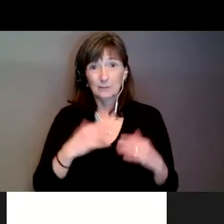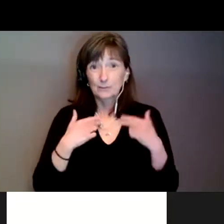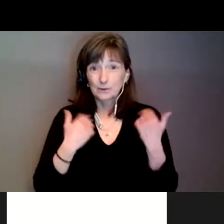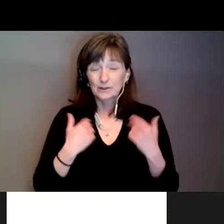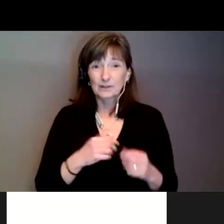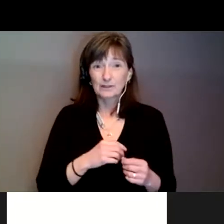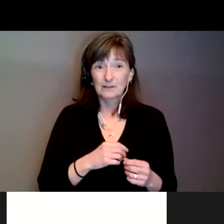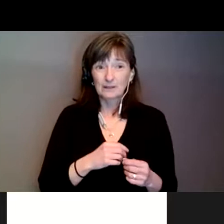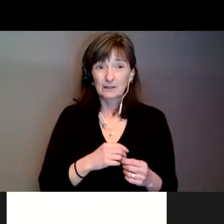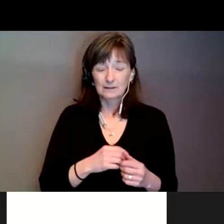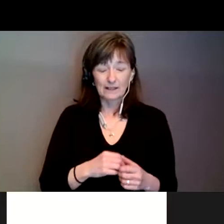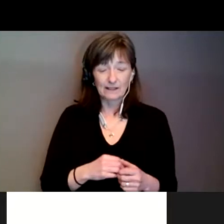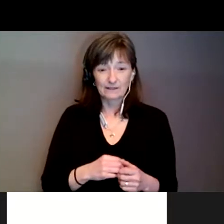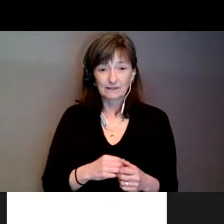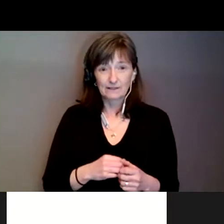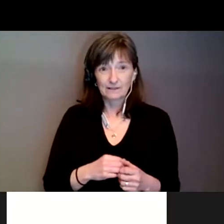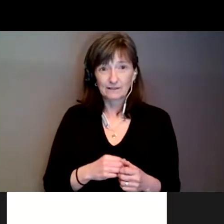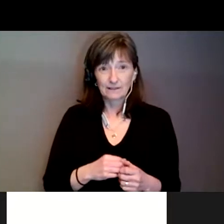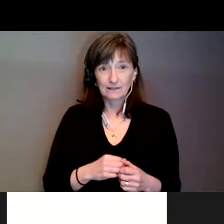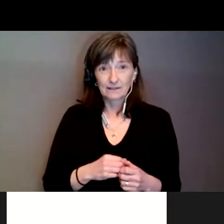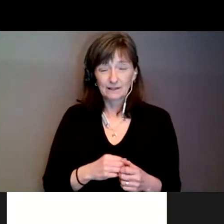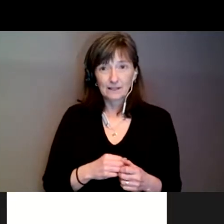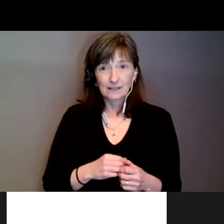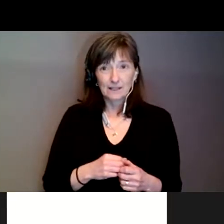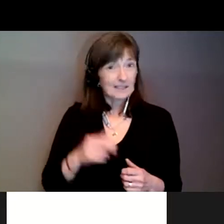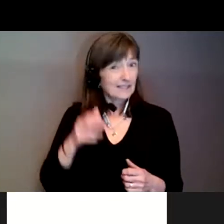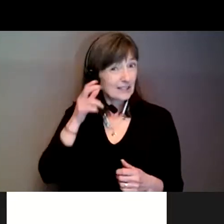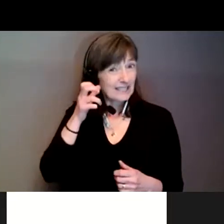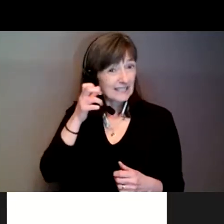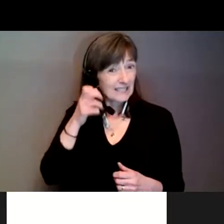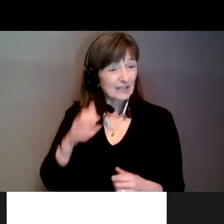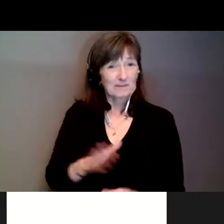wa misho. We love you, Grandma. We love you, Grandpa.